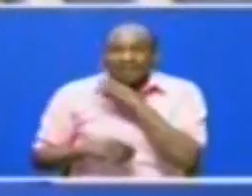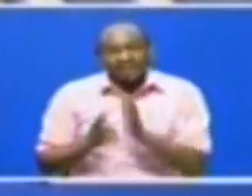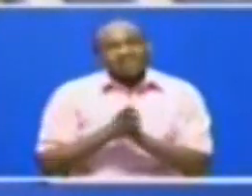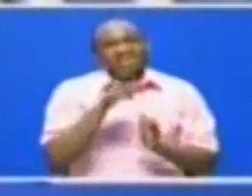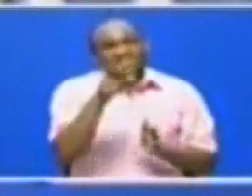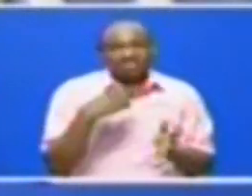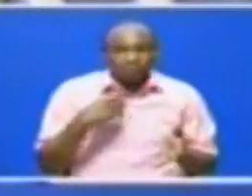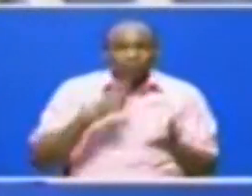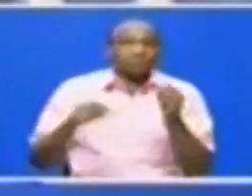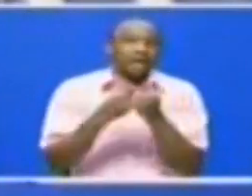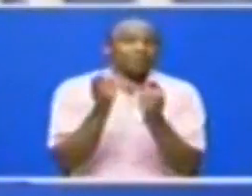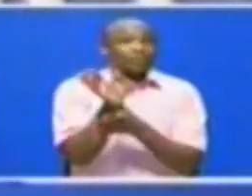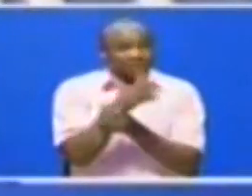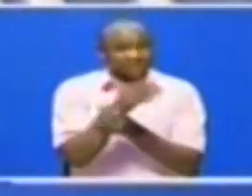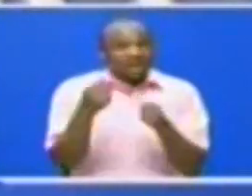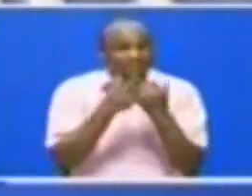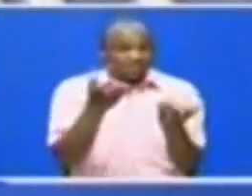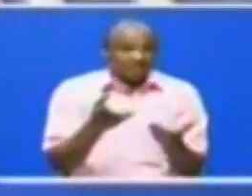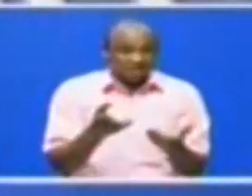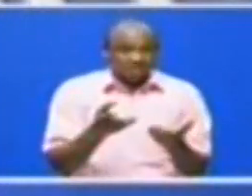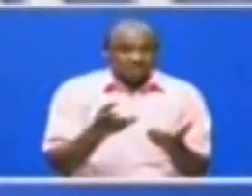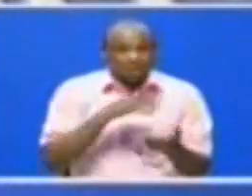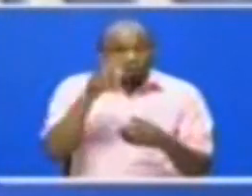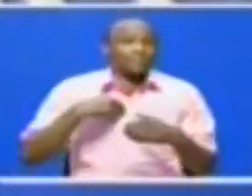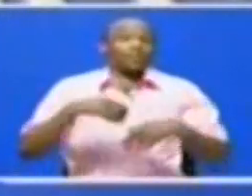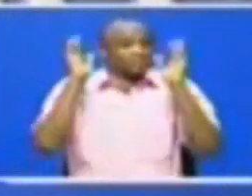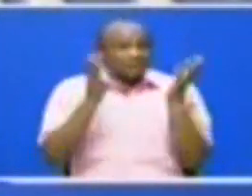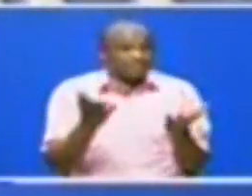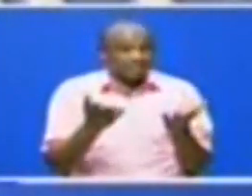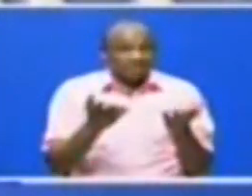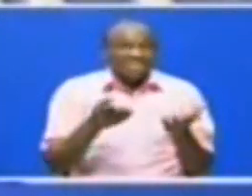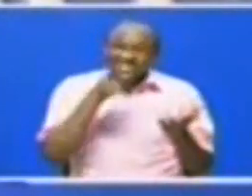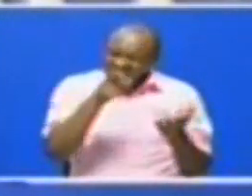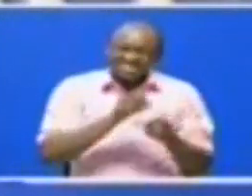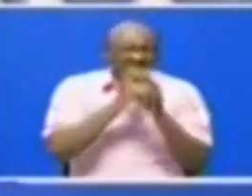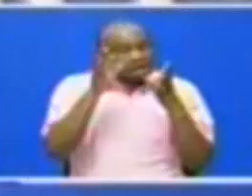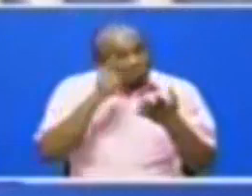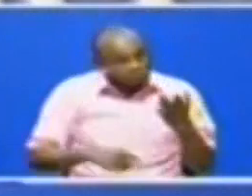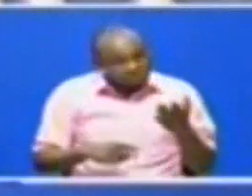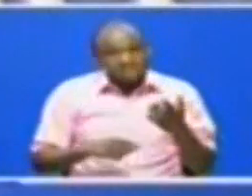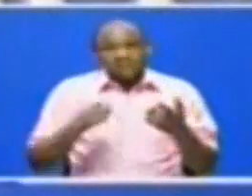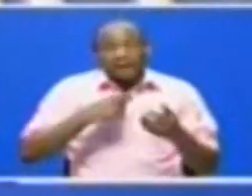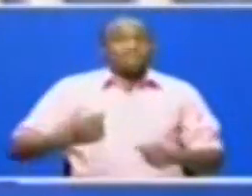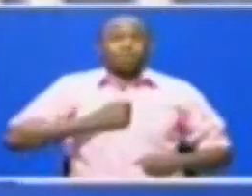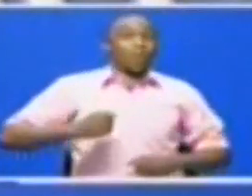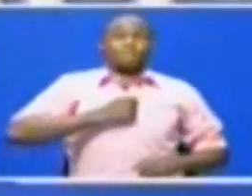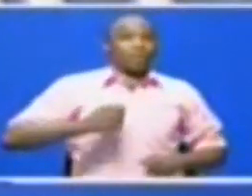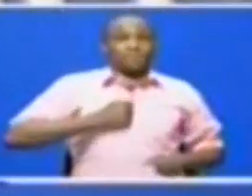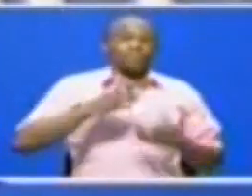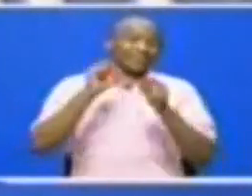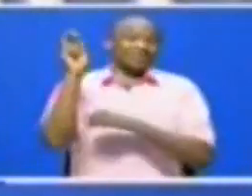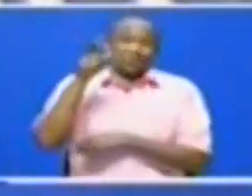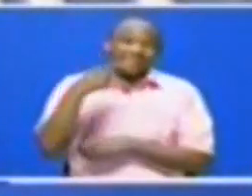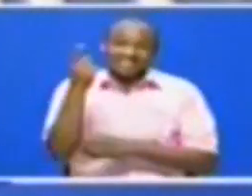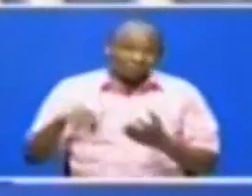on that fateful Thursday and the subsequent Friday when we all lost hope, because it's quite clear that the chest thumping on the part of President Uhuru